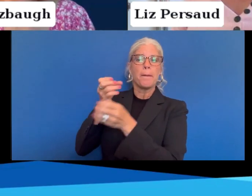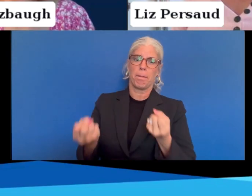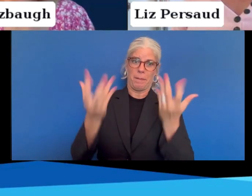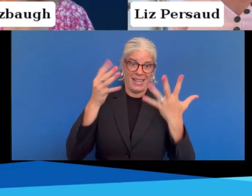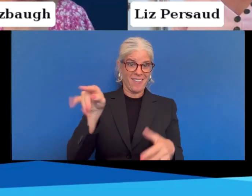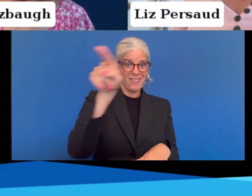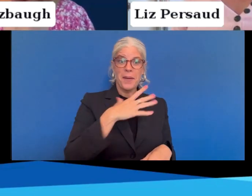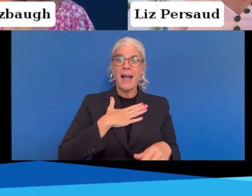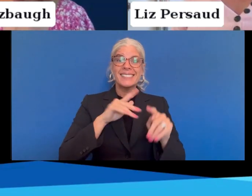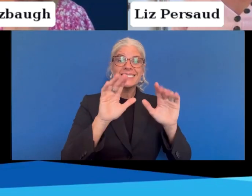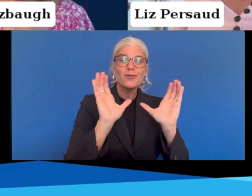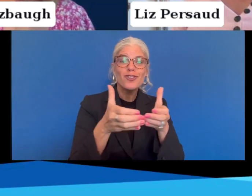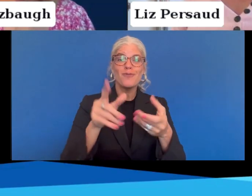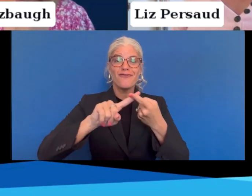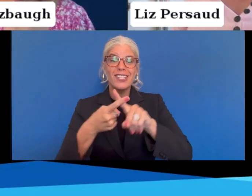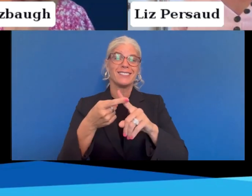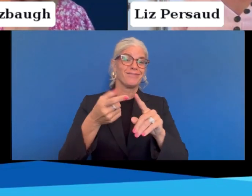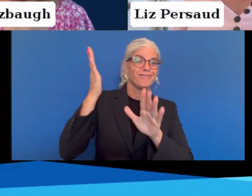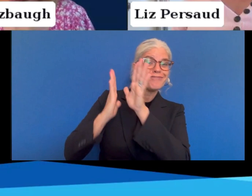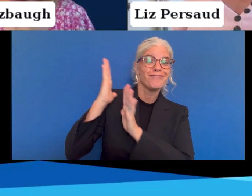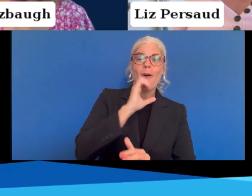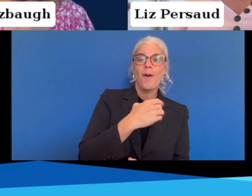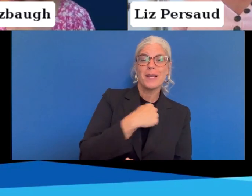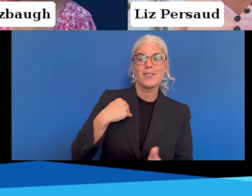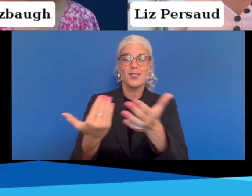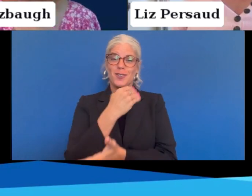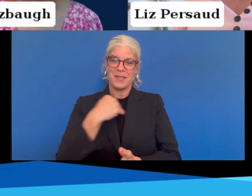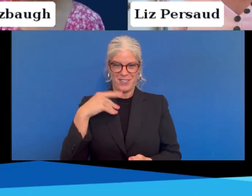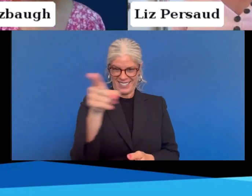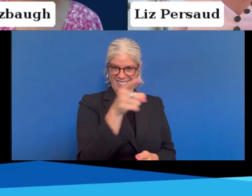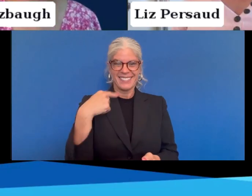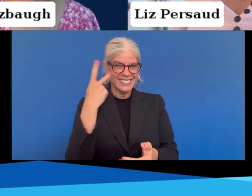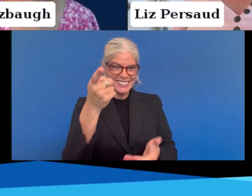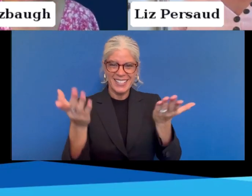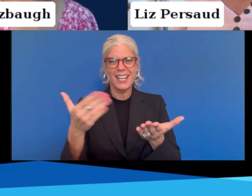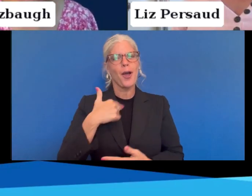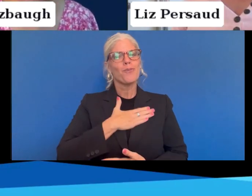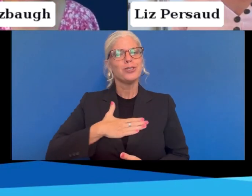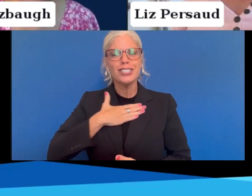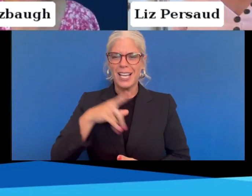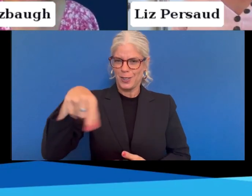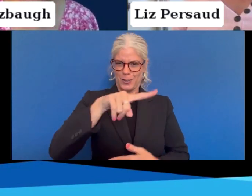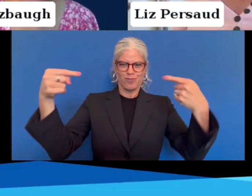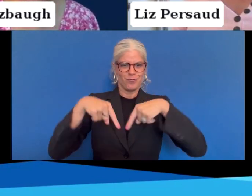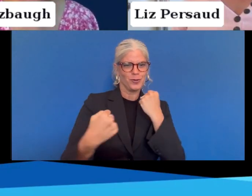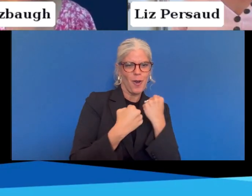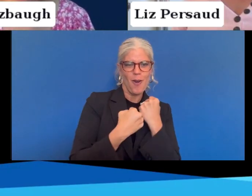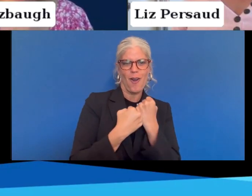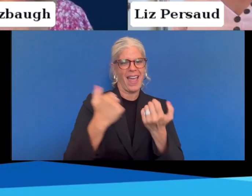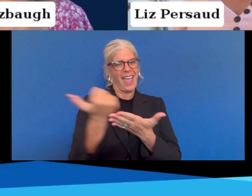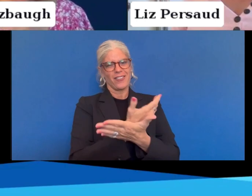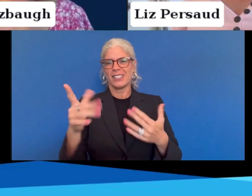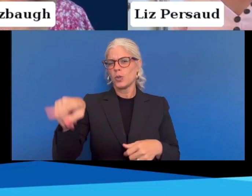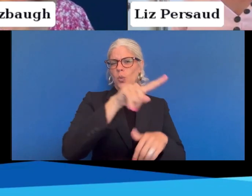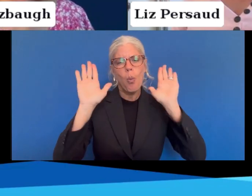I actually see majority of my team on today, old members and new members. So I appreciate y'all being on,